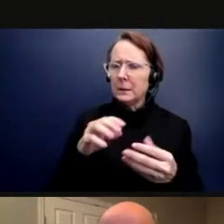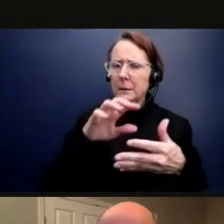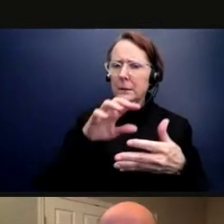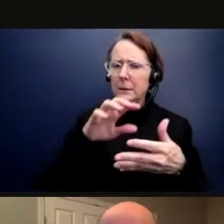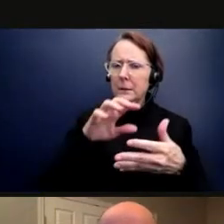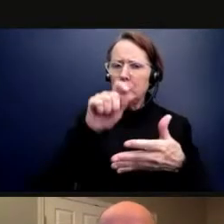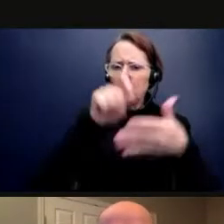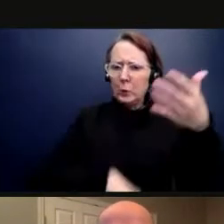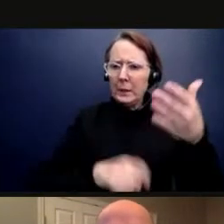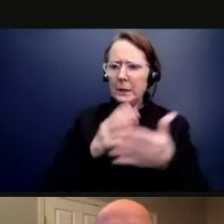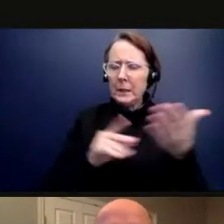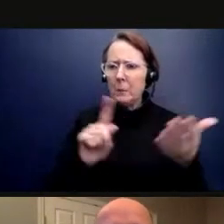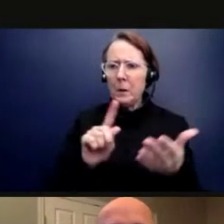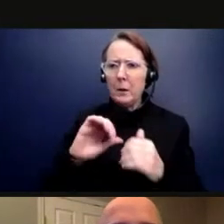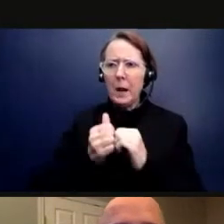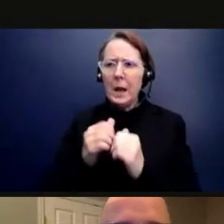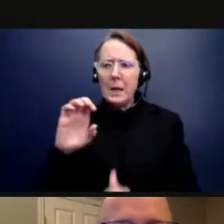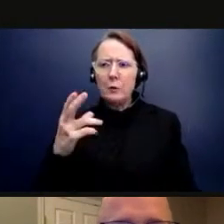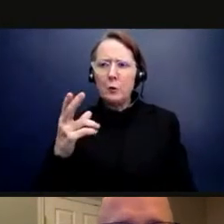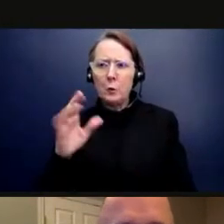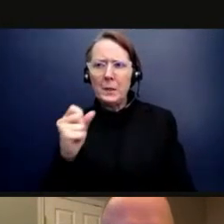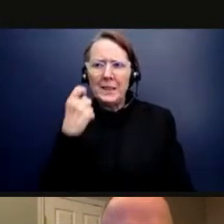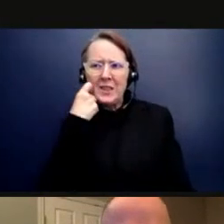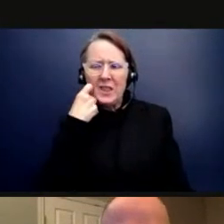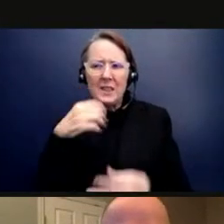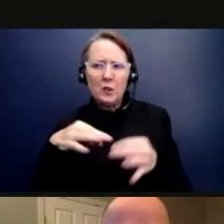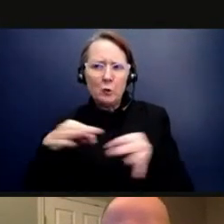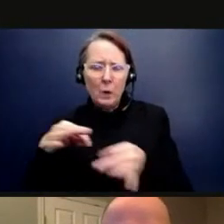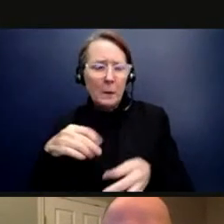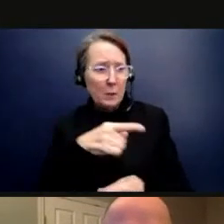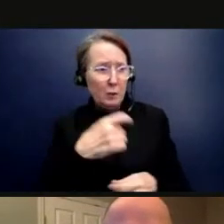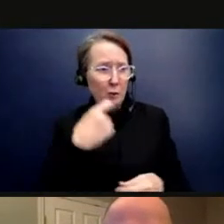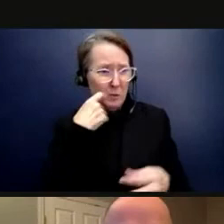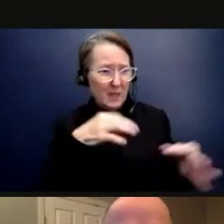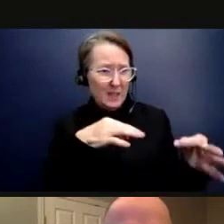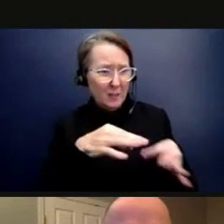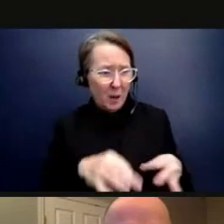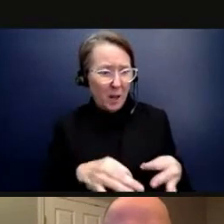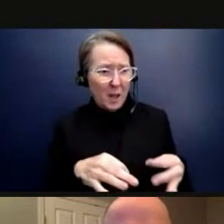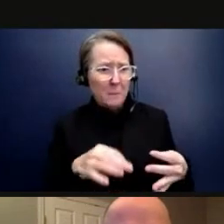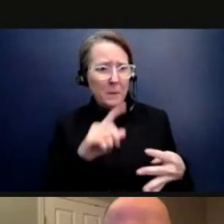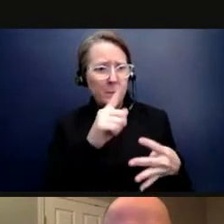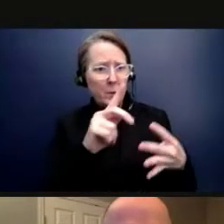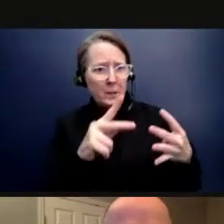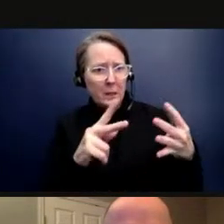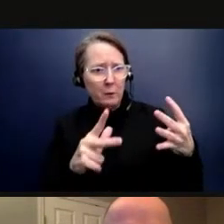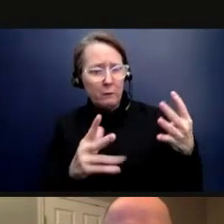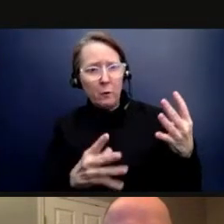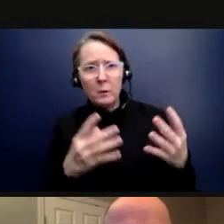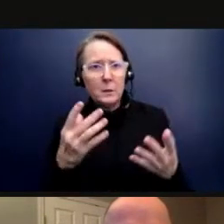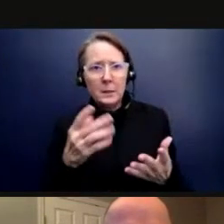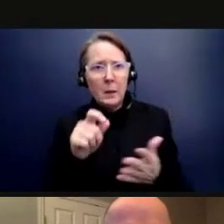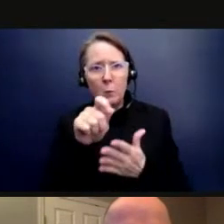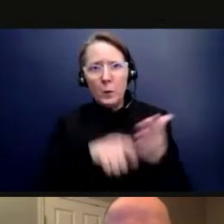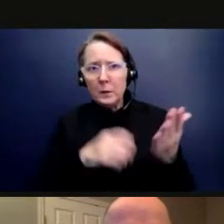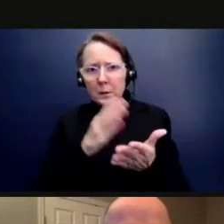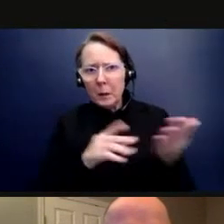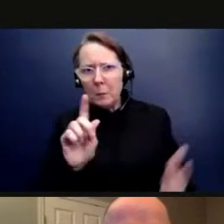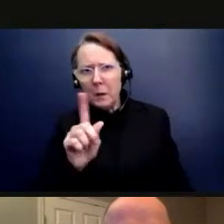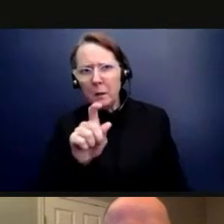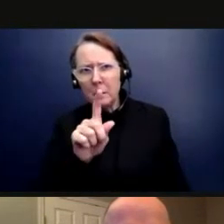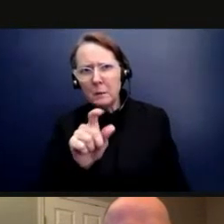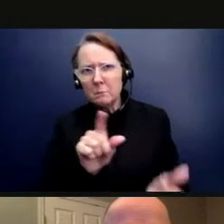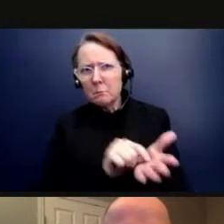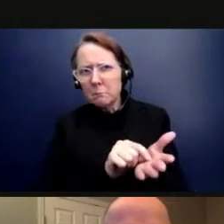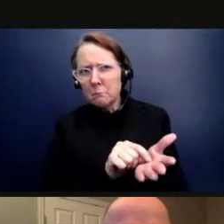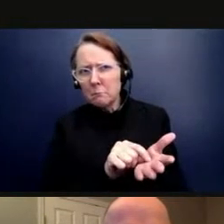the way Chris described and you described your order of preference or